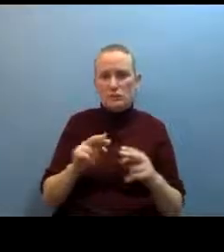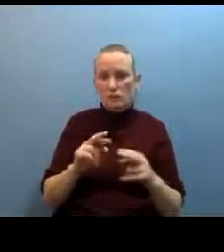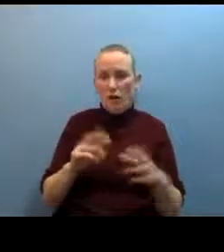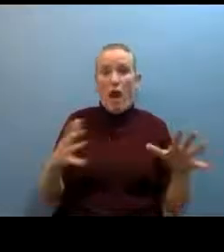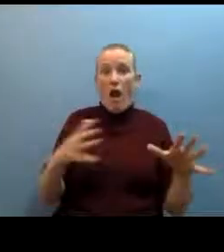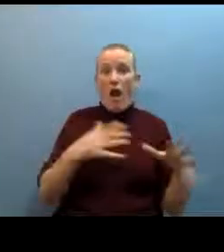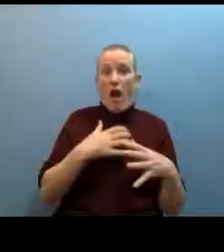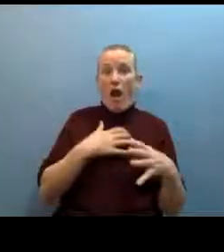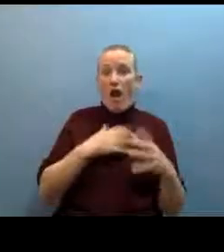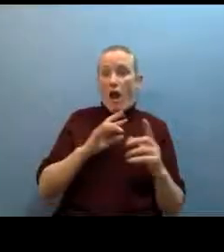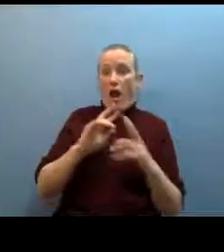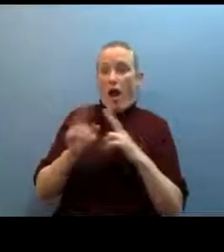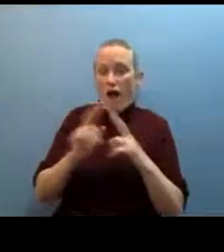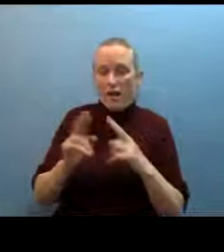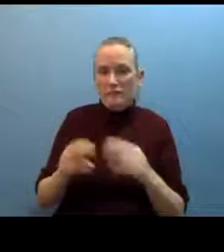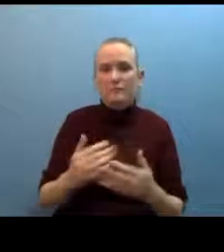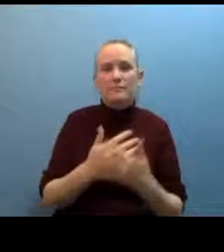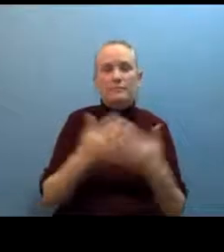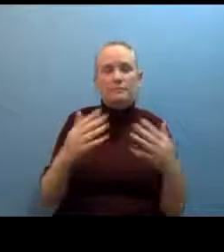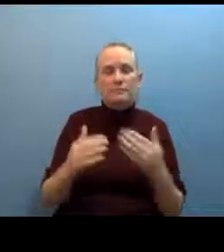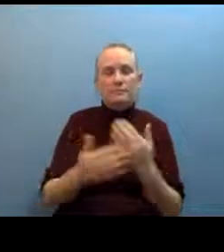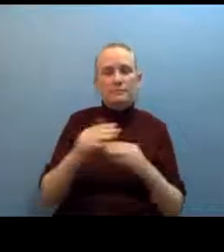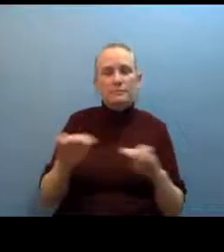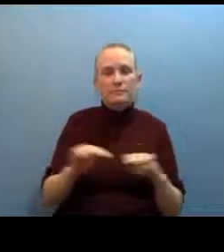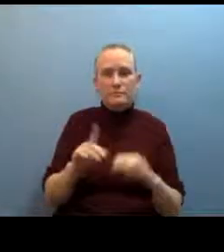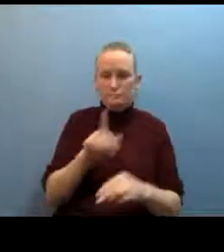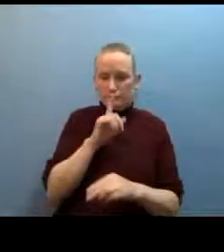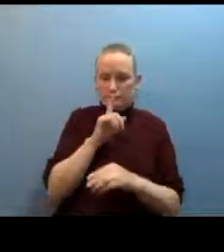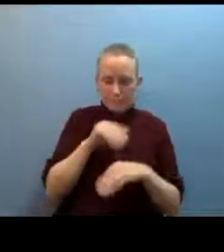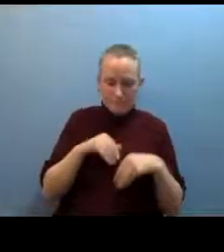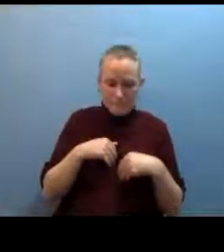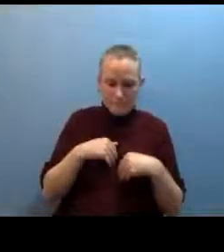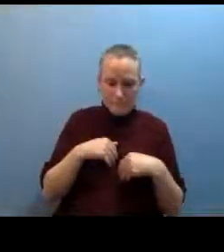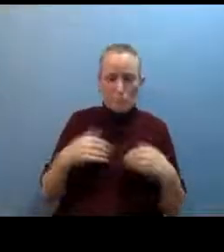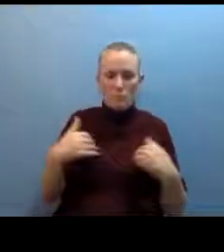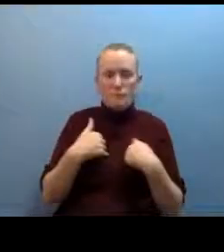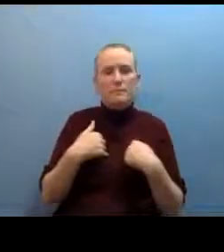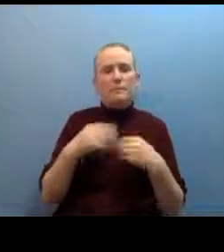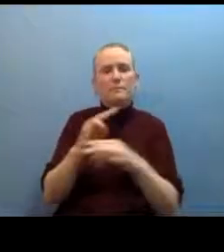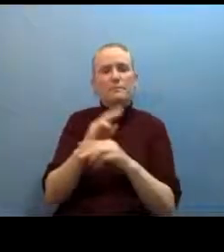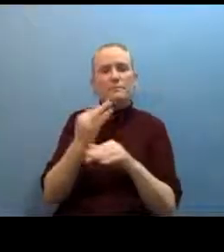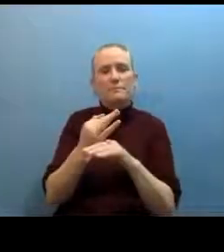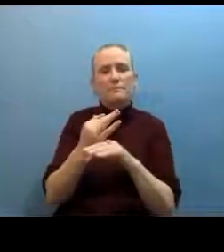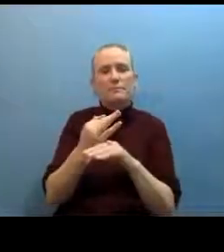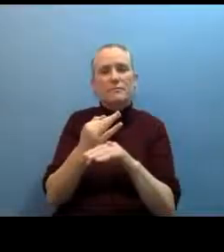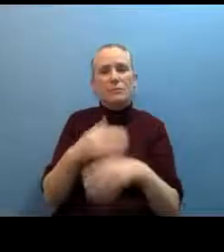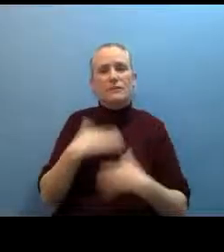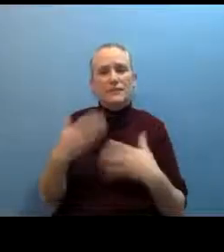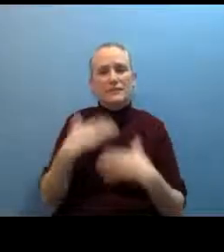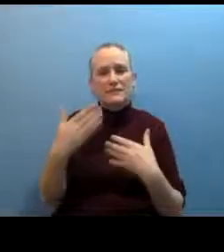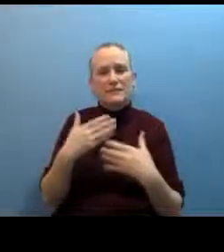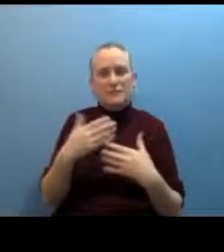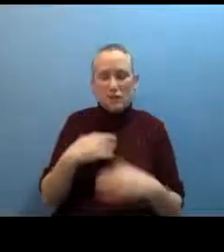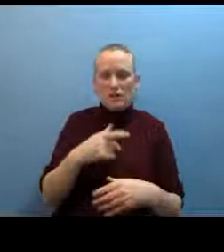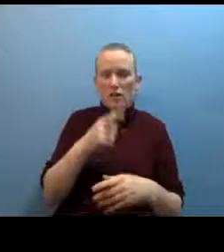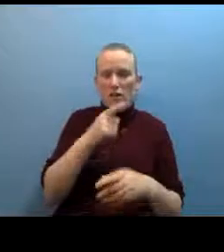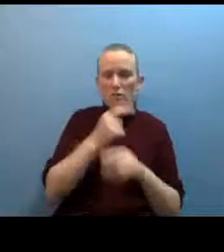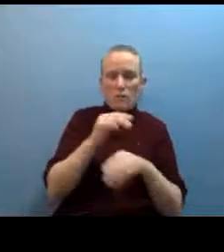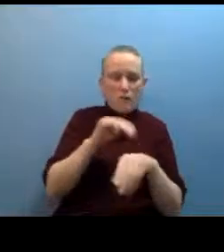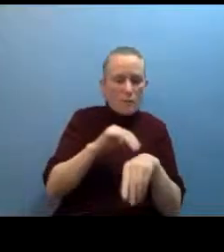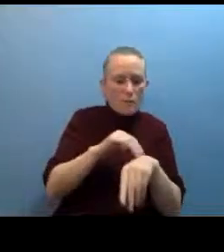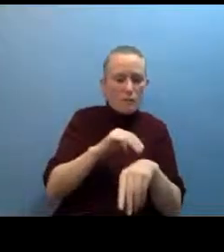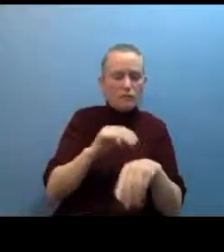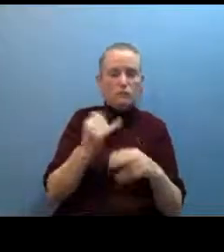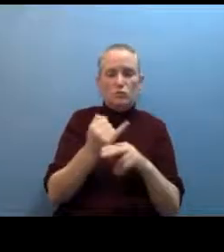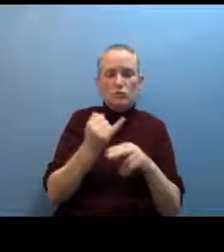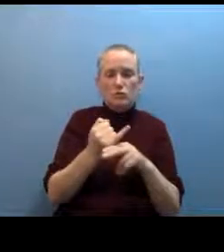back because they're worried about mom or dad's reaction. So if they talk about a problem in school, is mom going to go straight down to the school and have a word with the